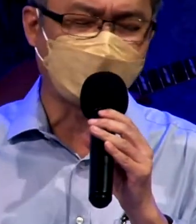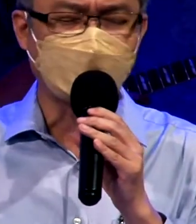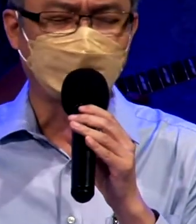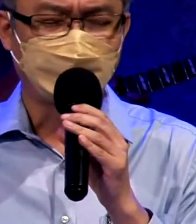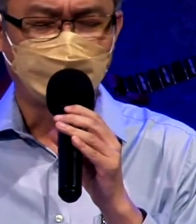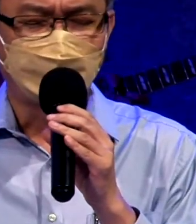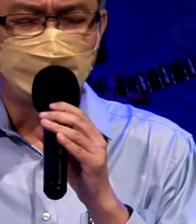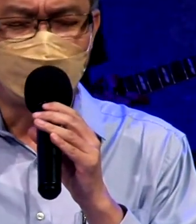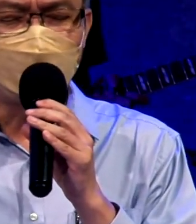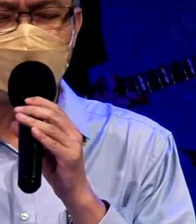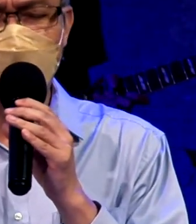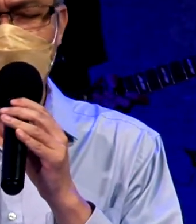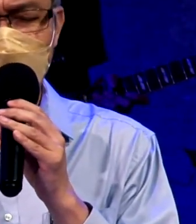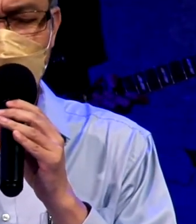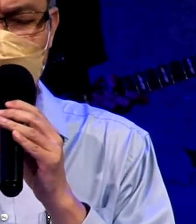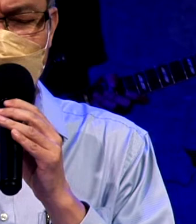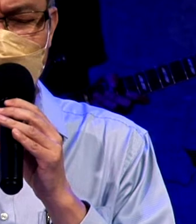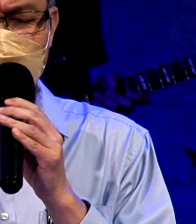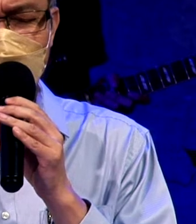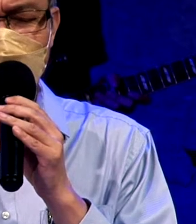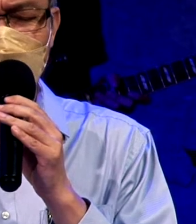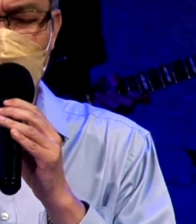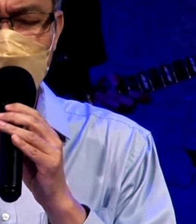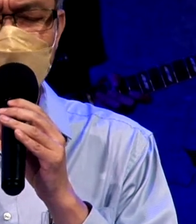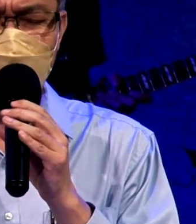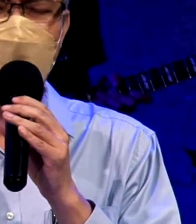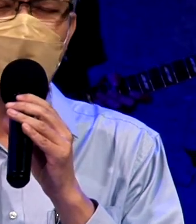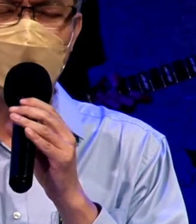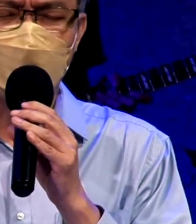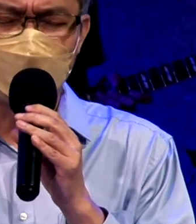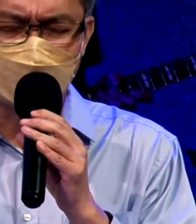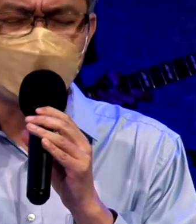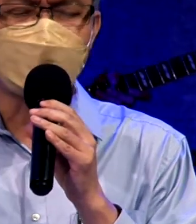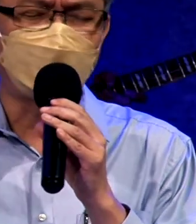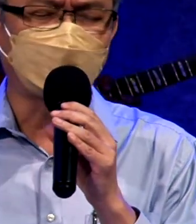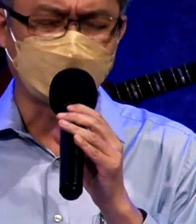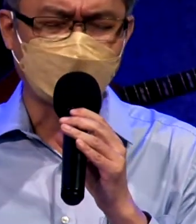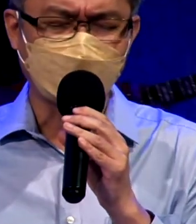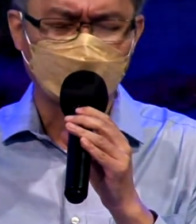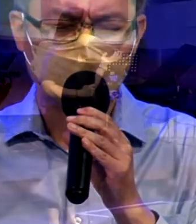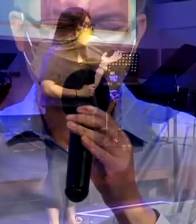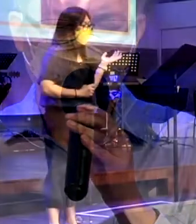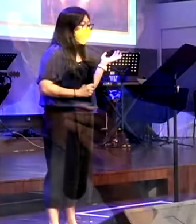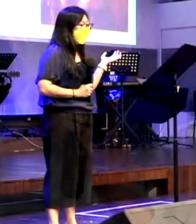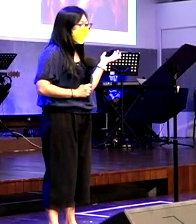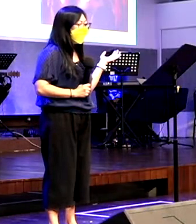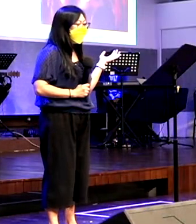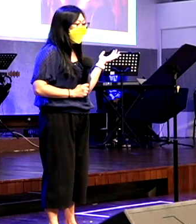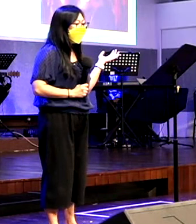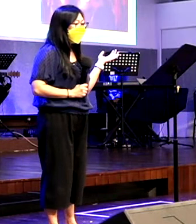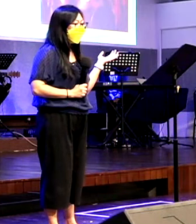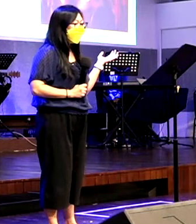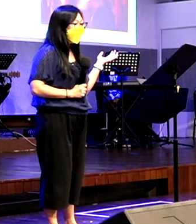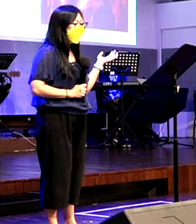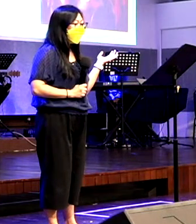SS that indeed we will be Your disciples who will